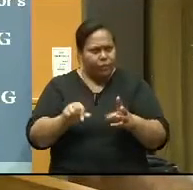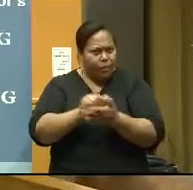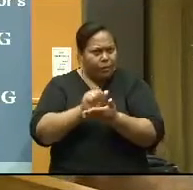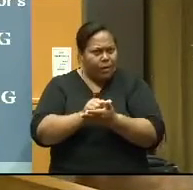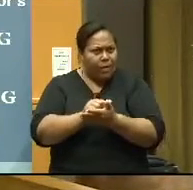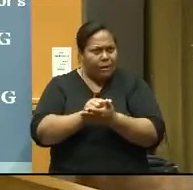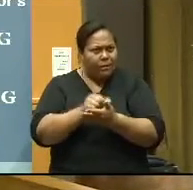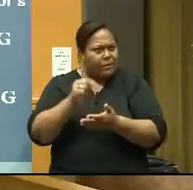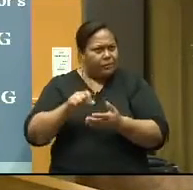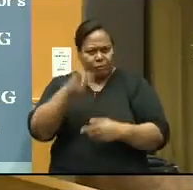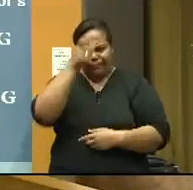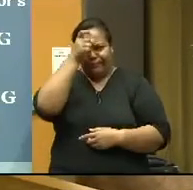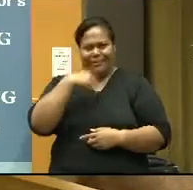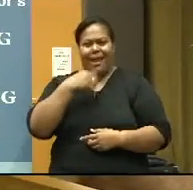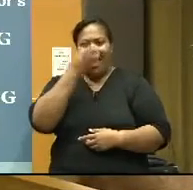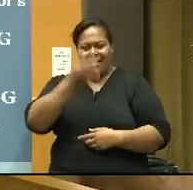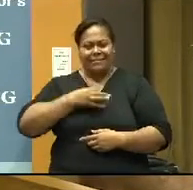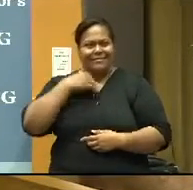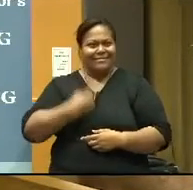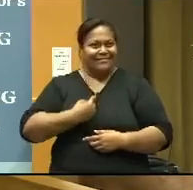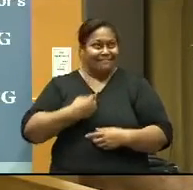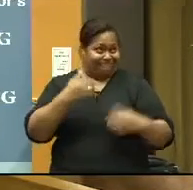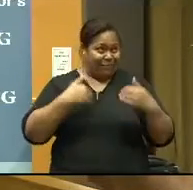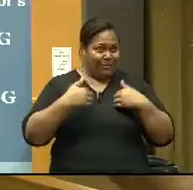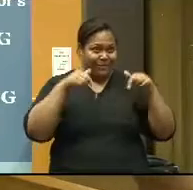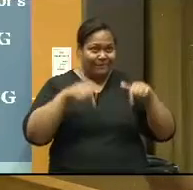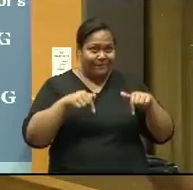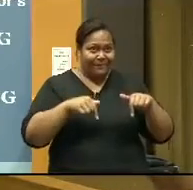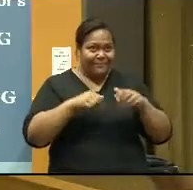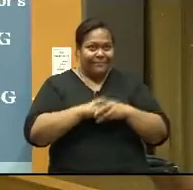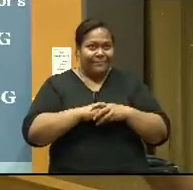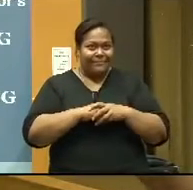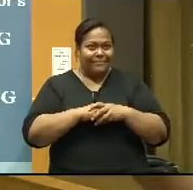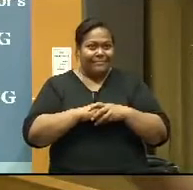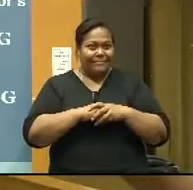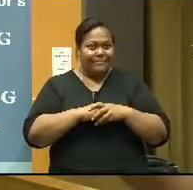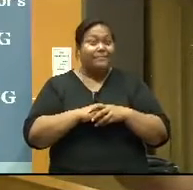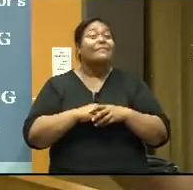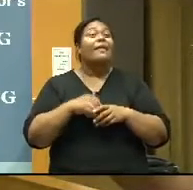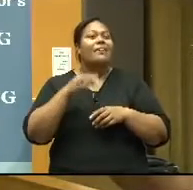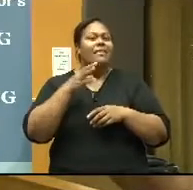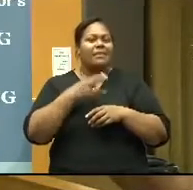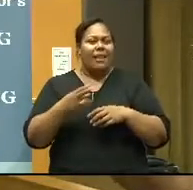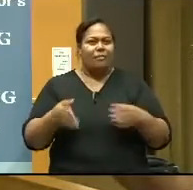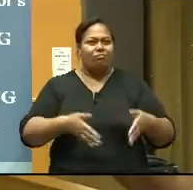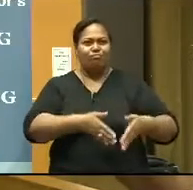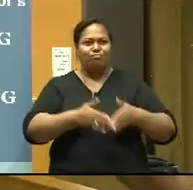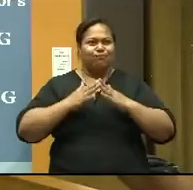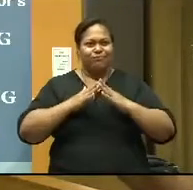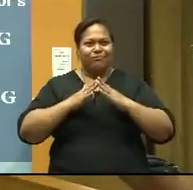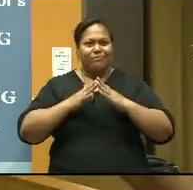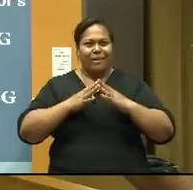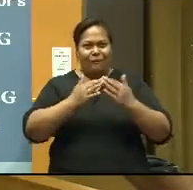And the institution of the forum was actually very much part of that, so that we'd